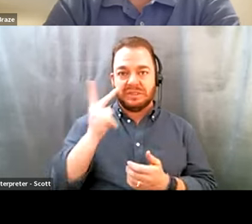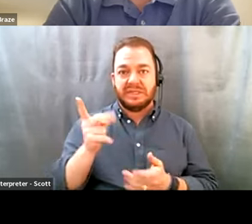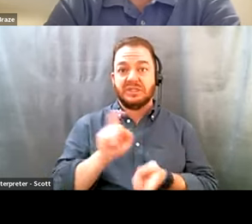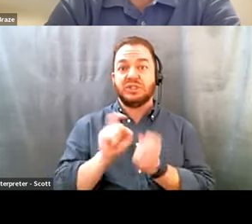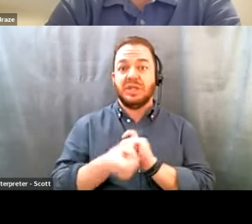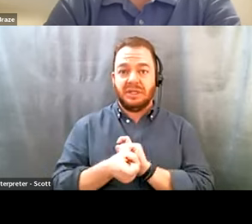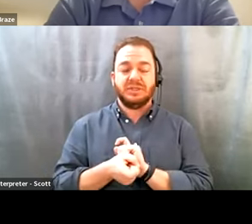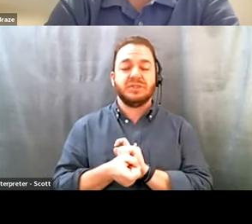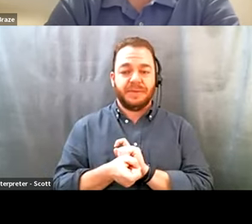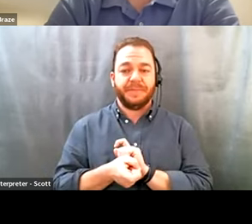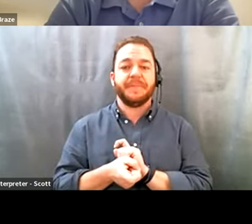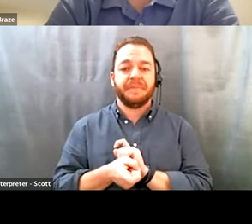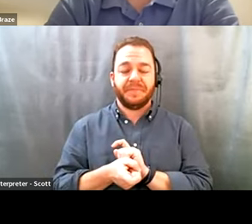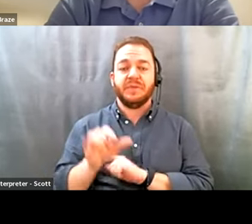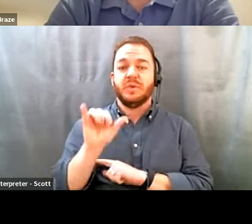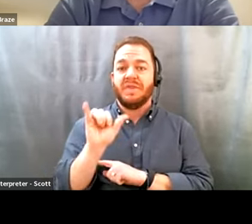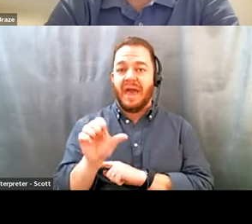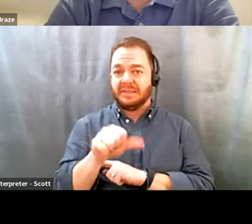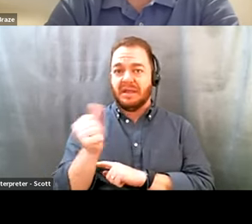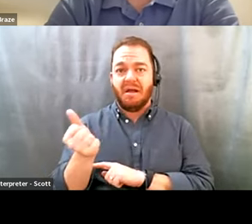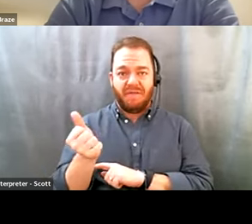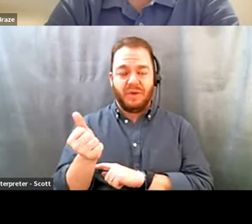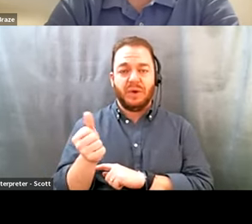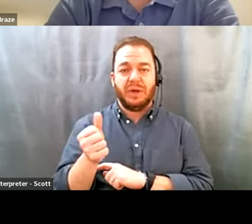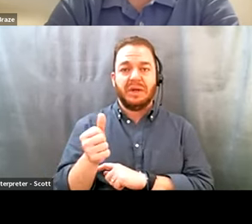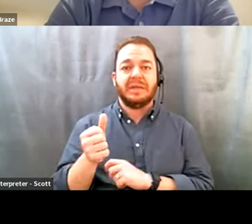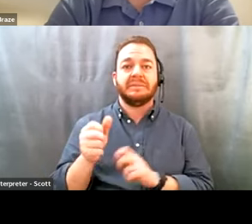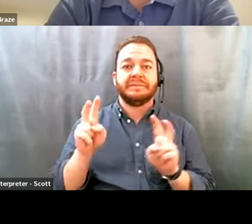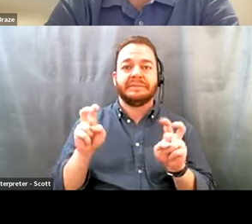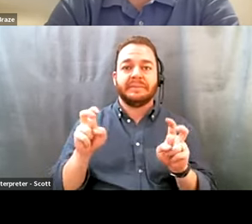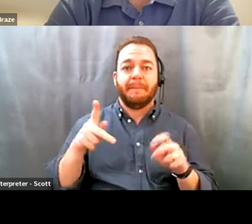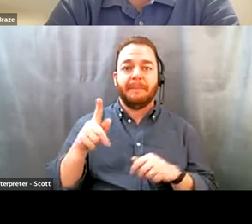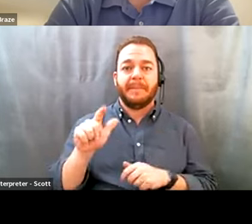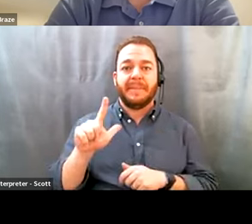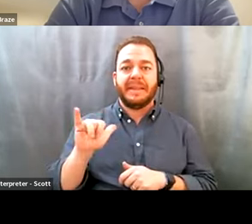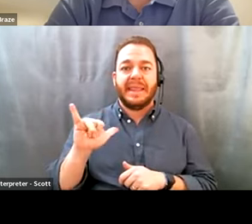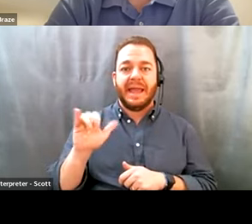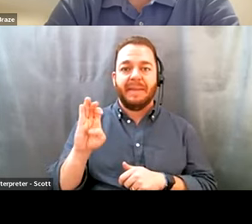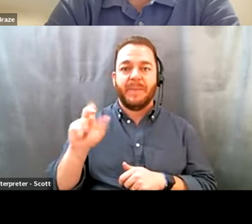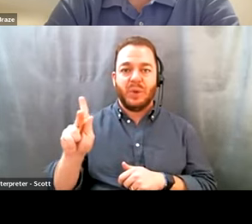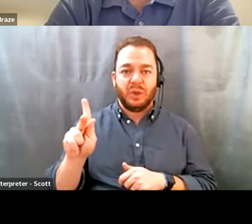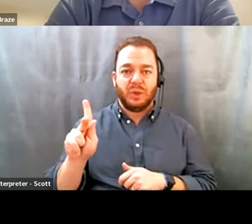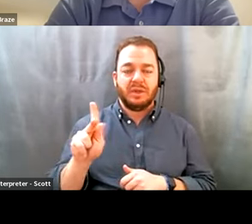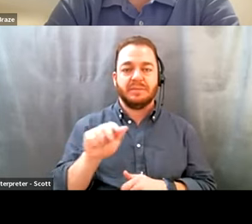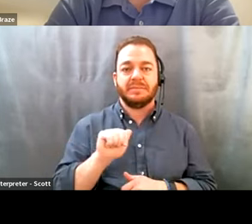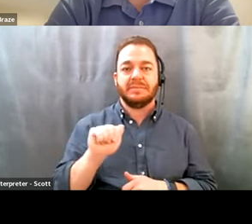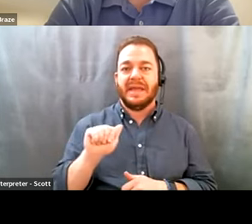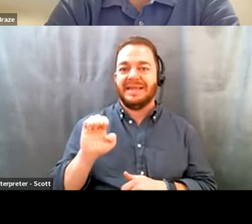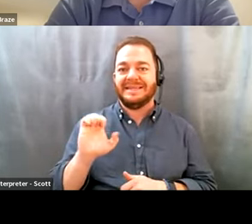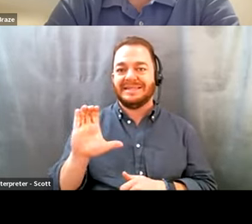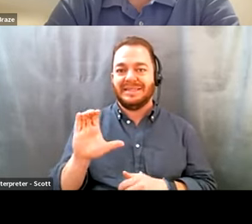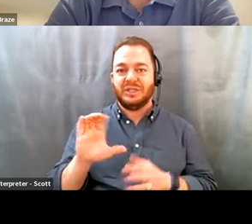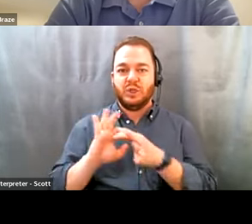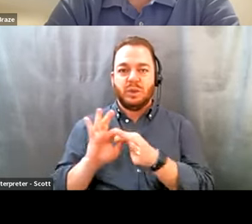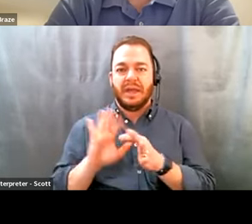change. And that's another playbook that AEC Unites would be working on. Fantastic. But SBA